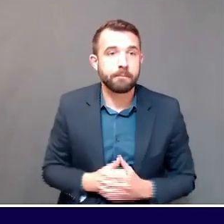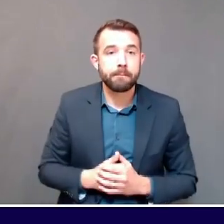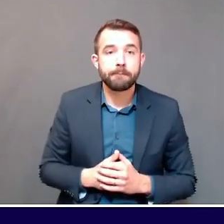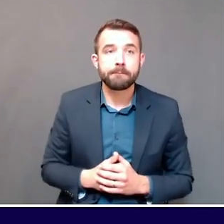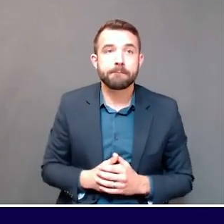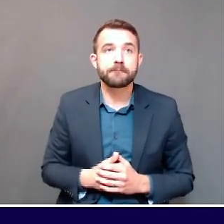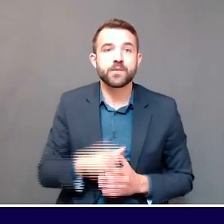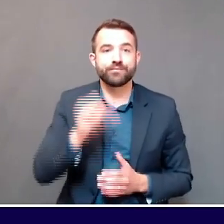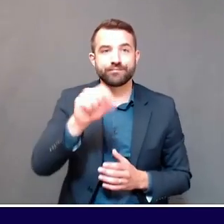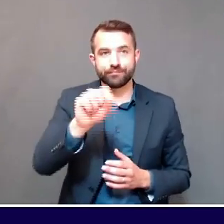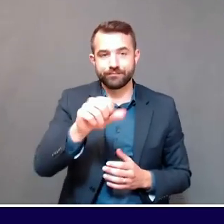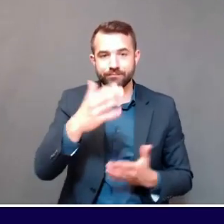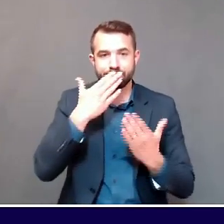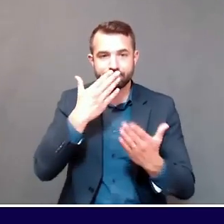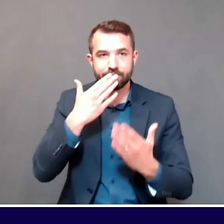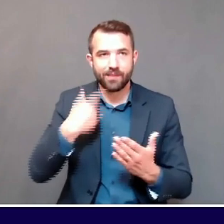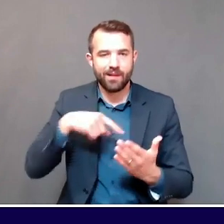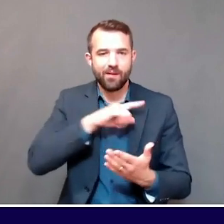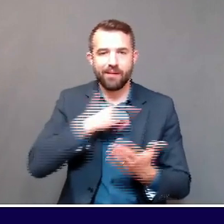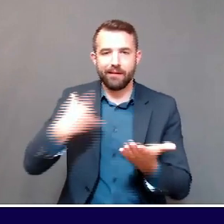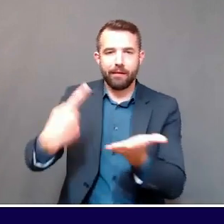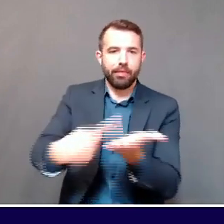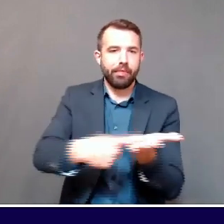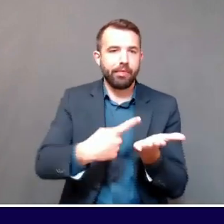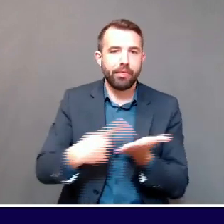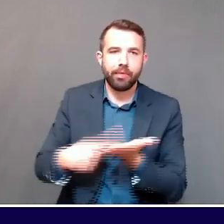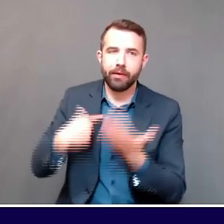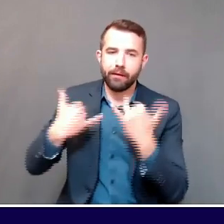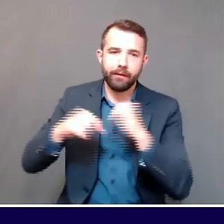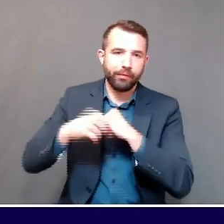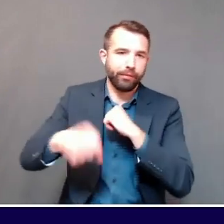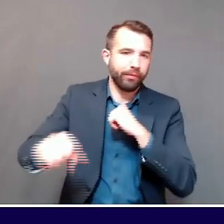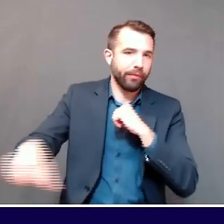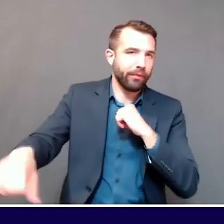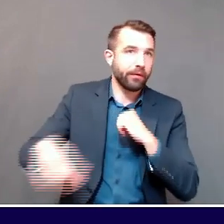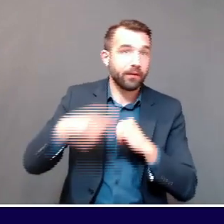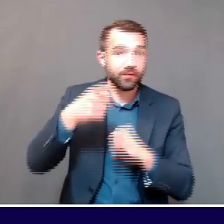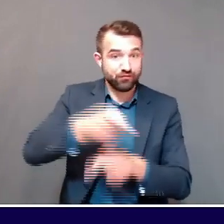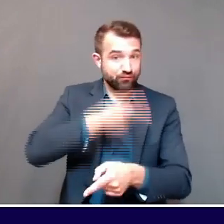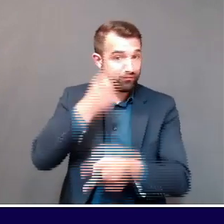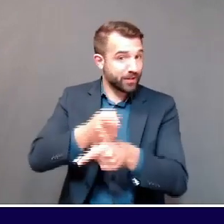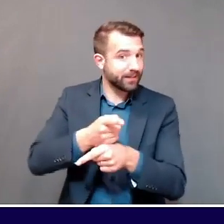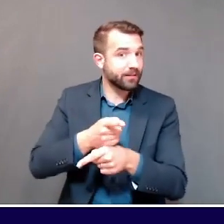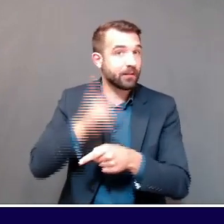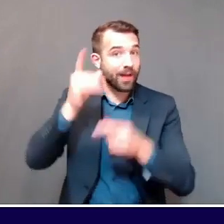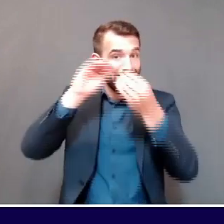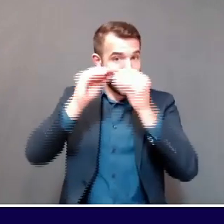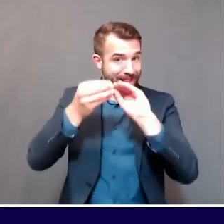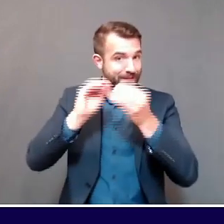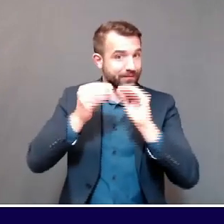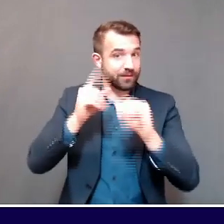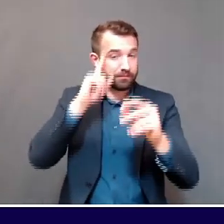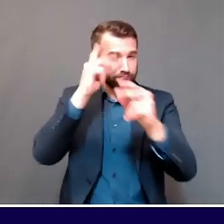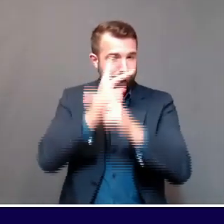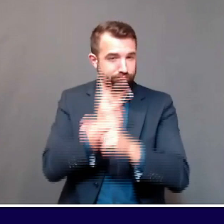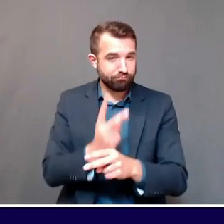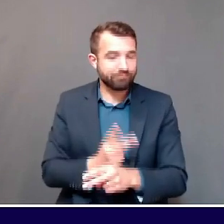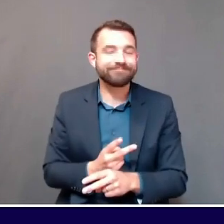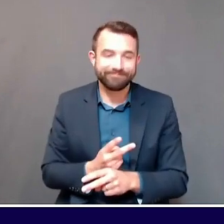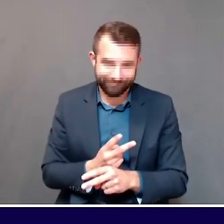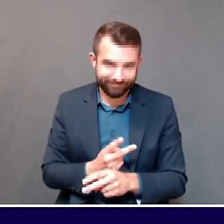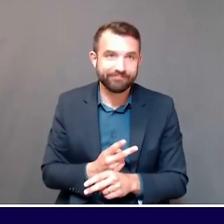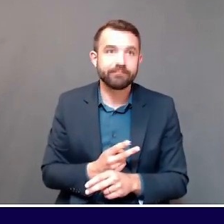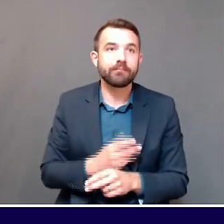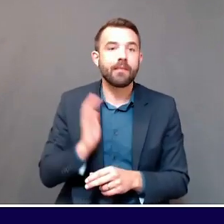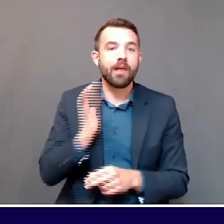And community transmission, you are correct as to your your recollection of our definition,